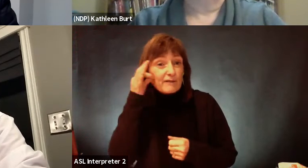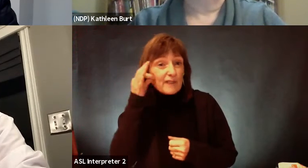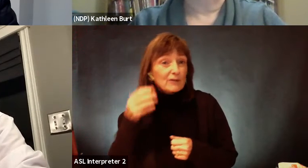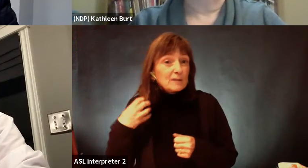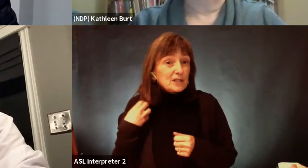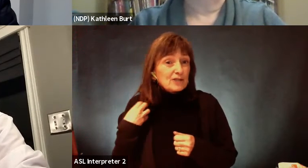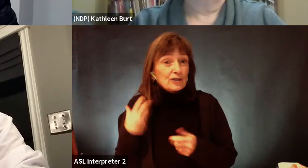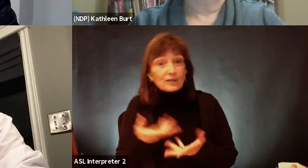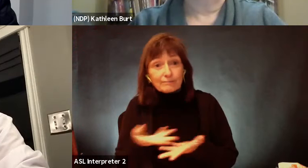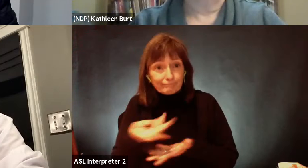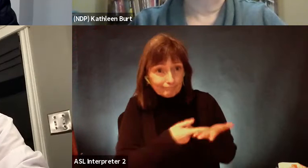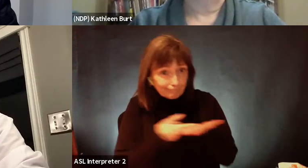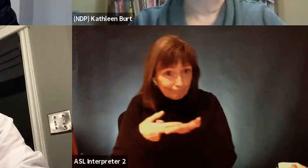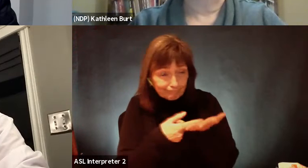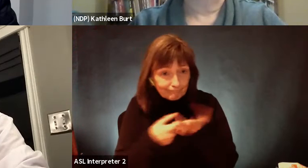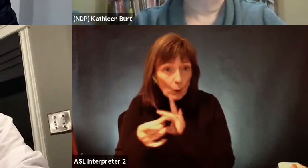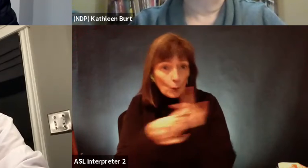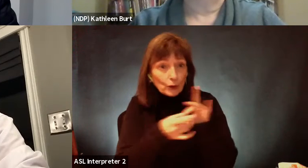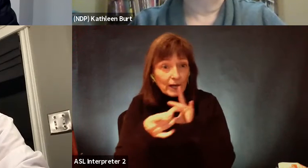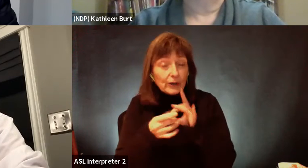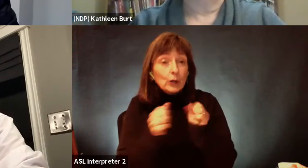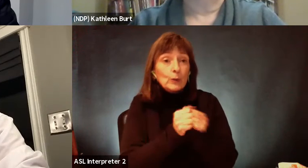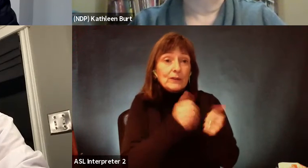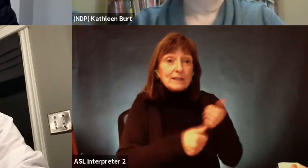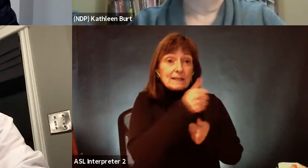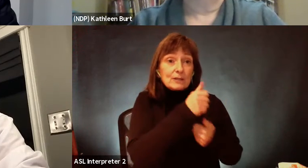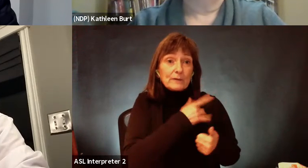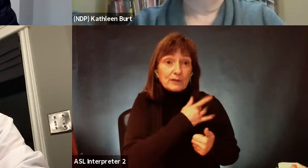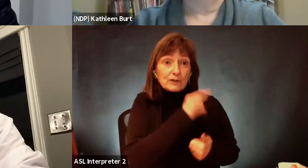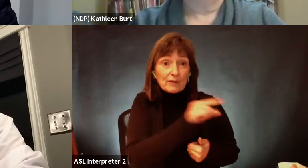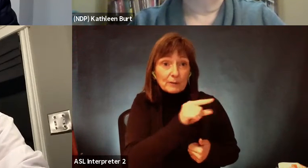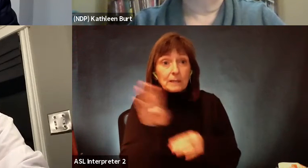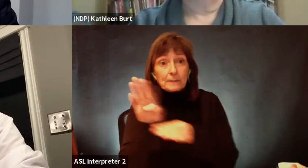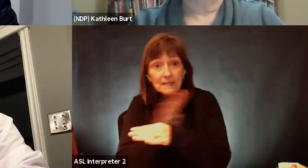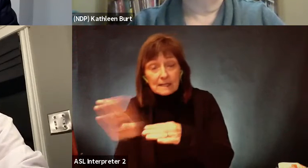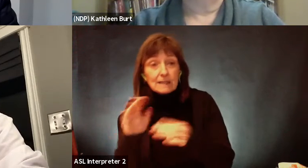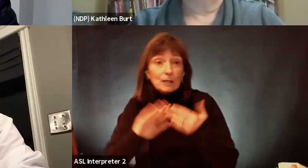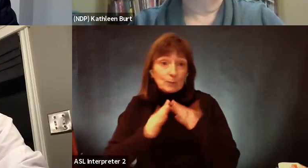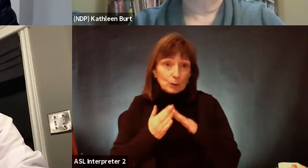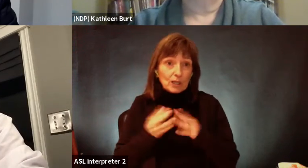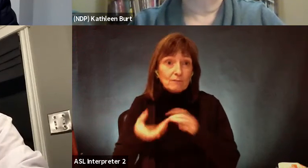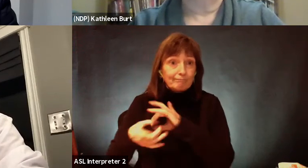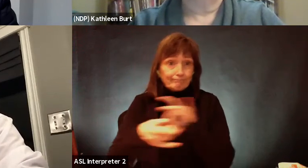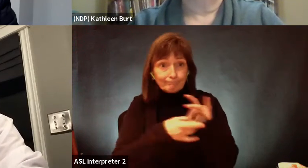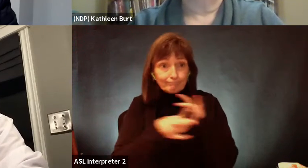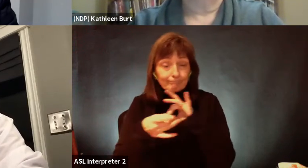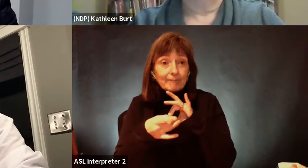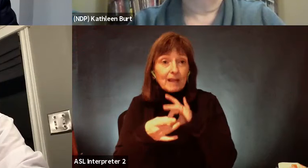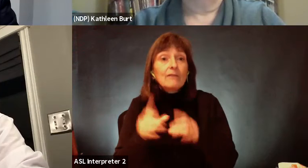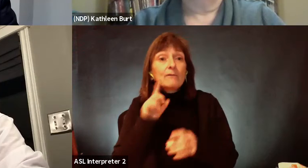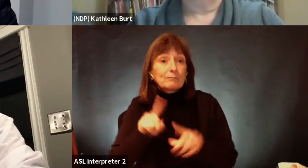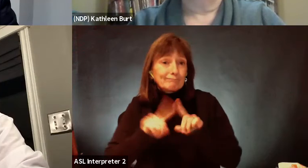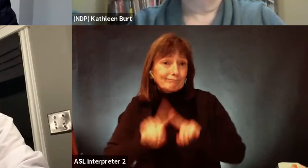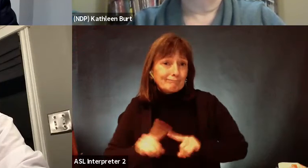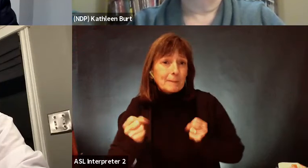with senior levels of the provincial government, industry, and community stakeholders on a range of issues that are significant to Newfoundland and